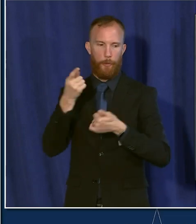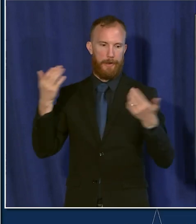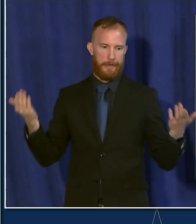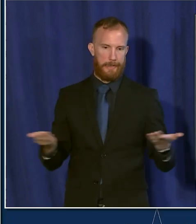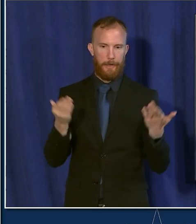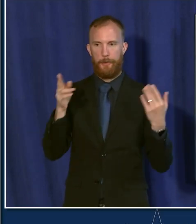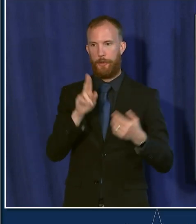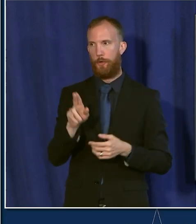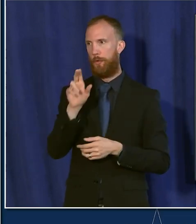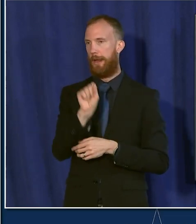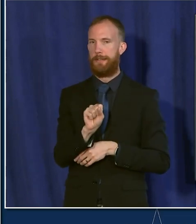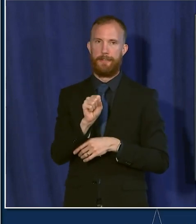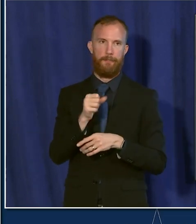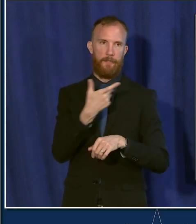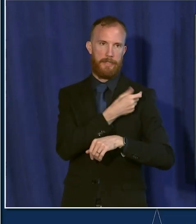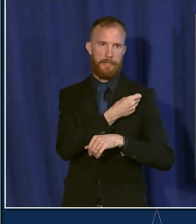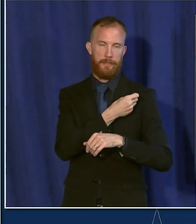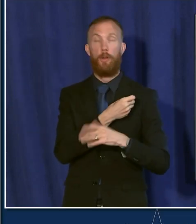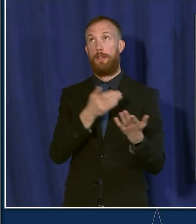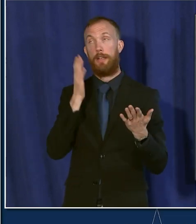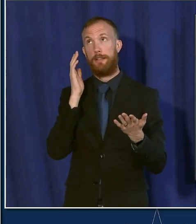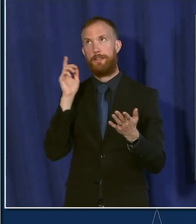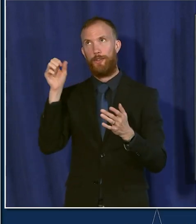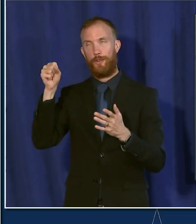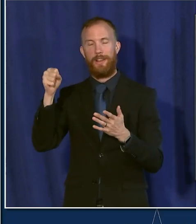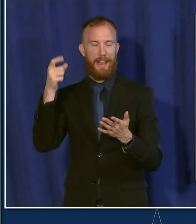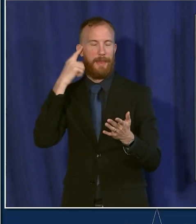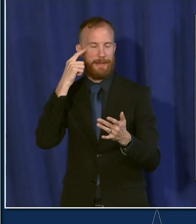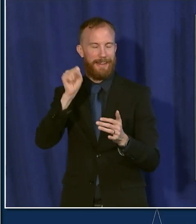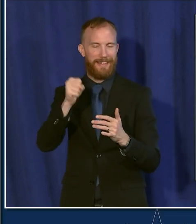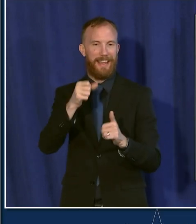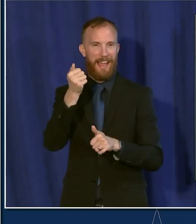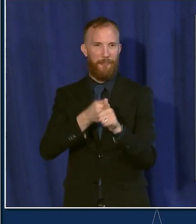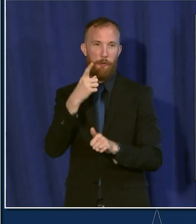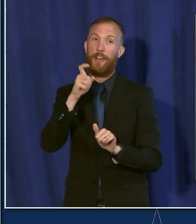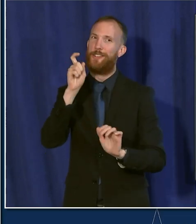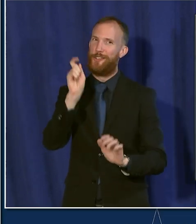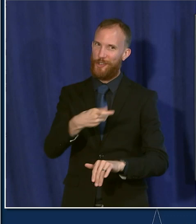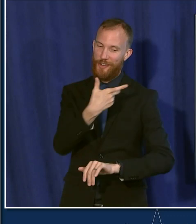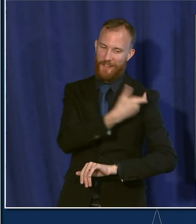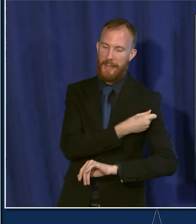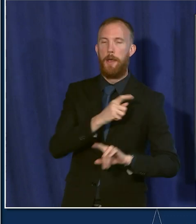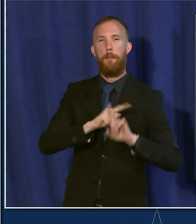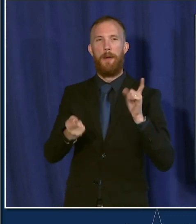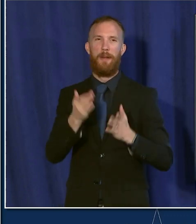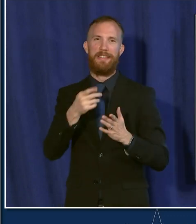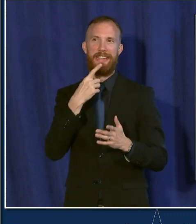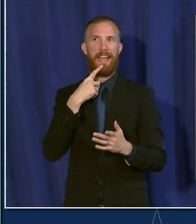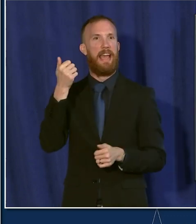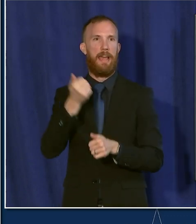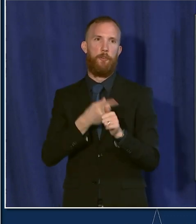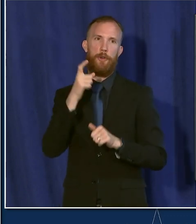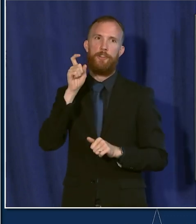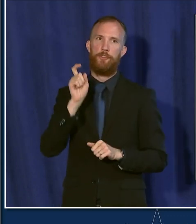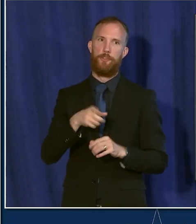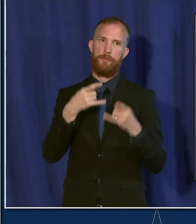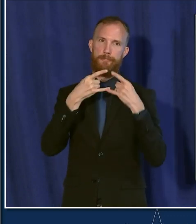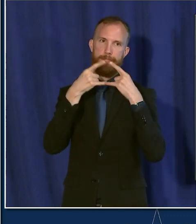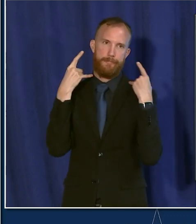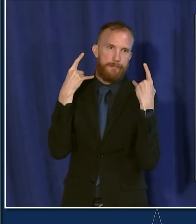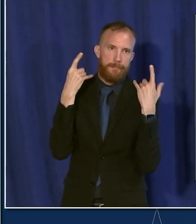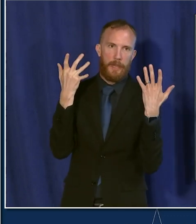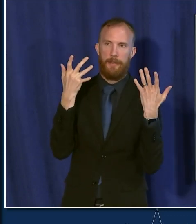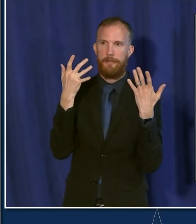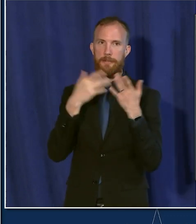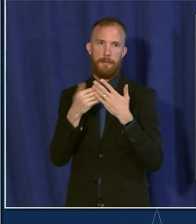Vaccinate, regardless. They will say everyone in the U.S. should vaccinate. They may say everyone in the U.S. should mask, regardless of vaccination status. But